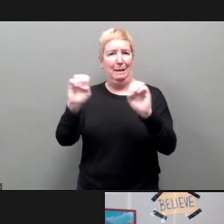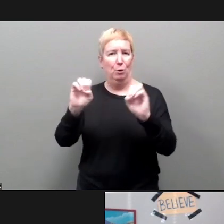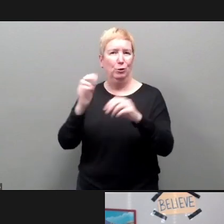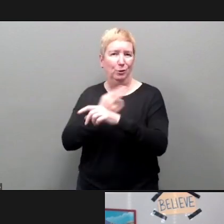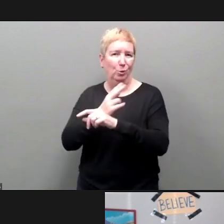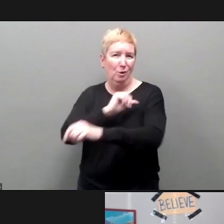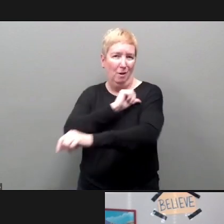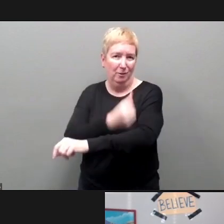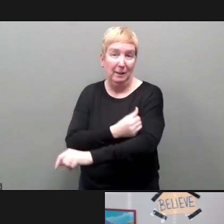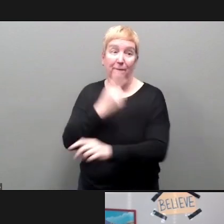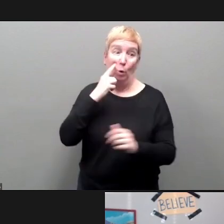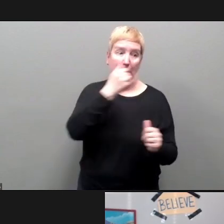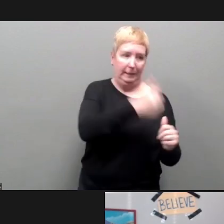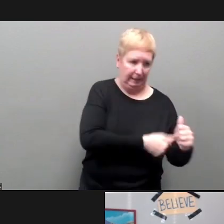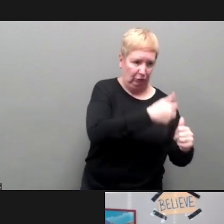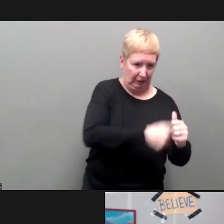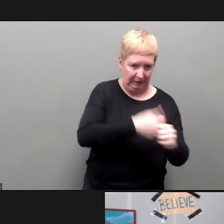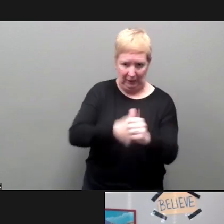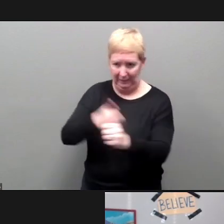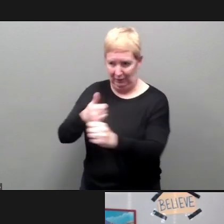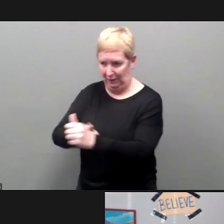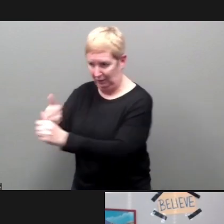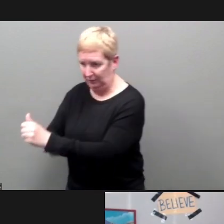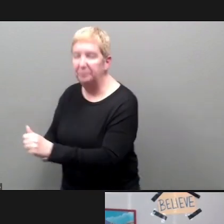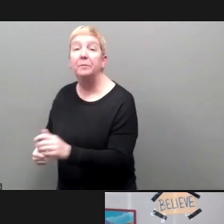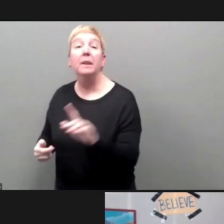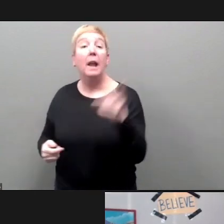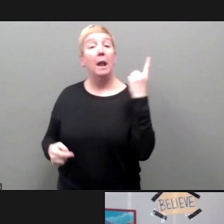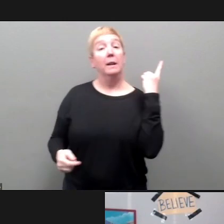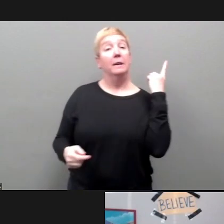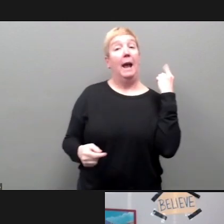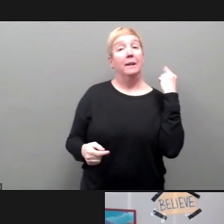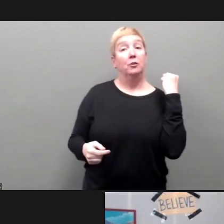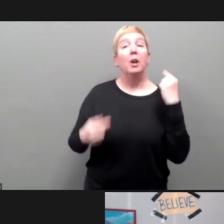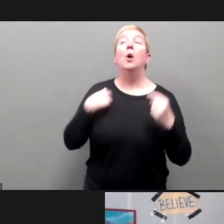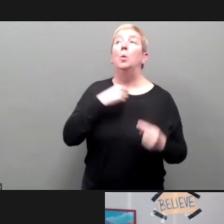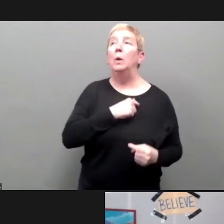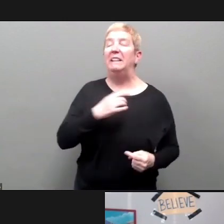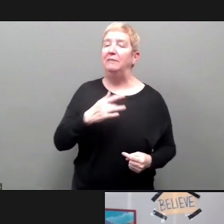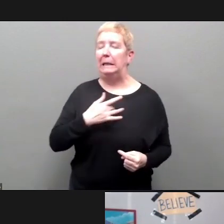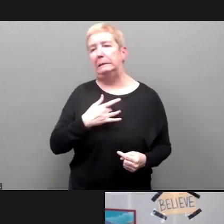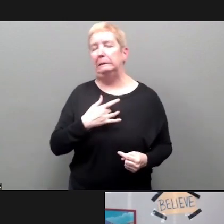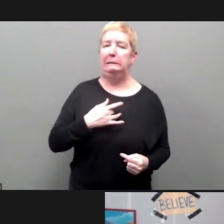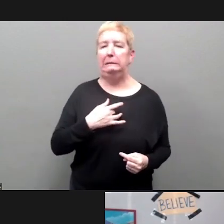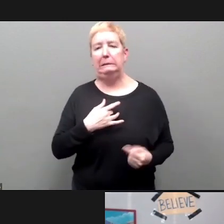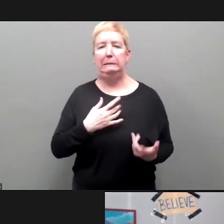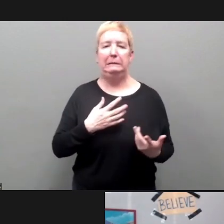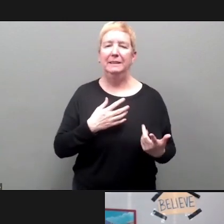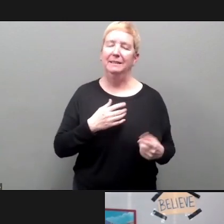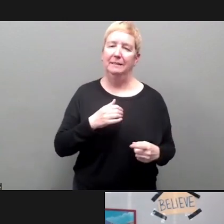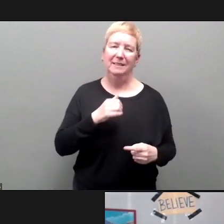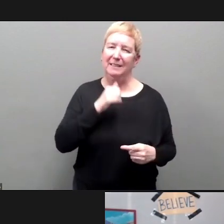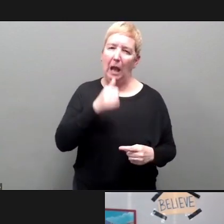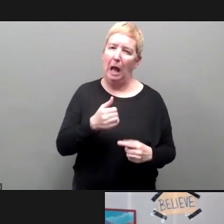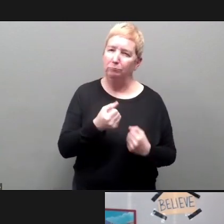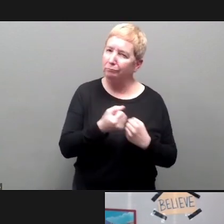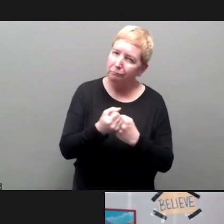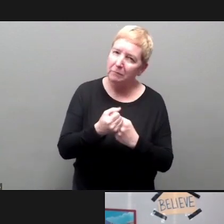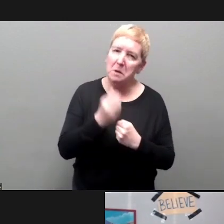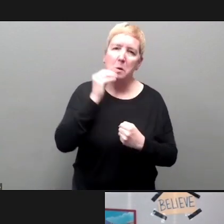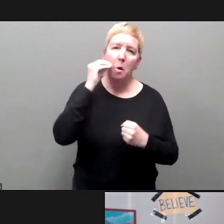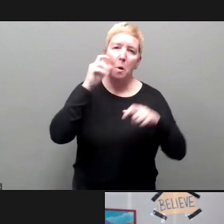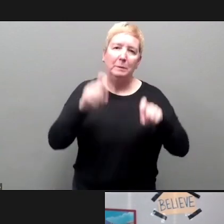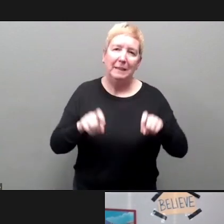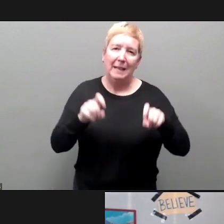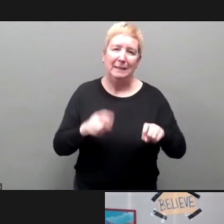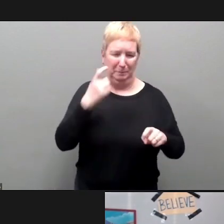ago, we were more cautious about home testing because of the low sensitivity. A sensitivity means what percent of the time, if